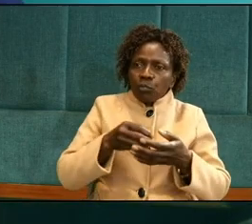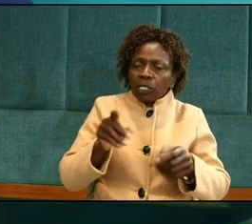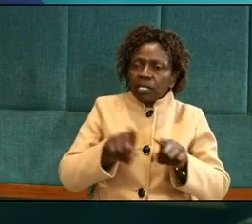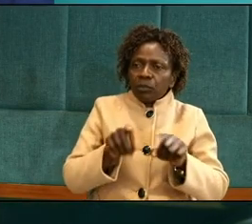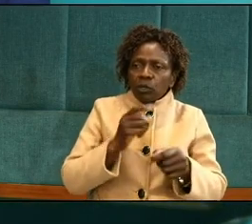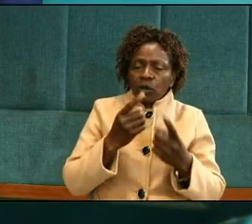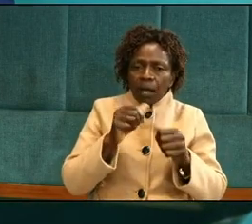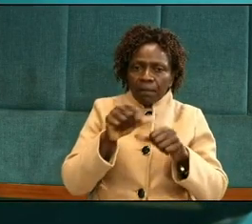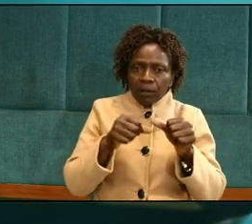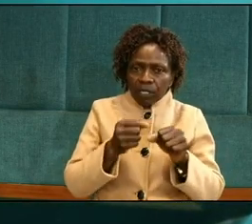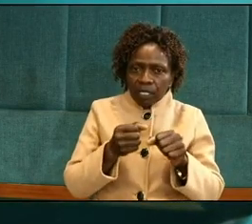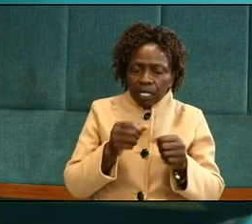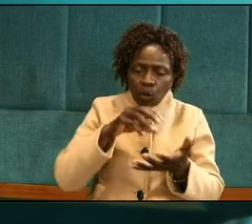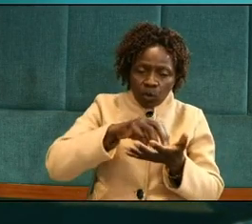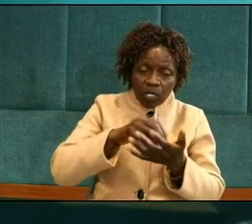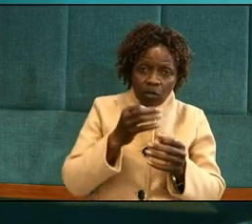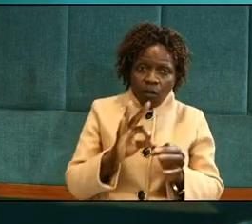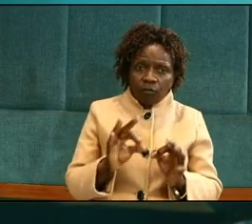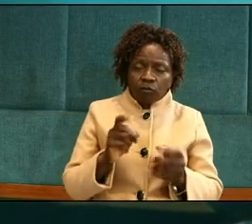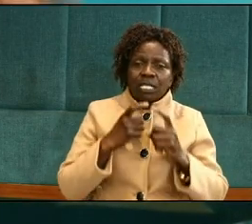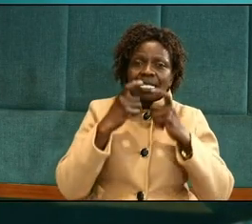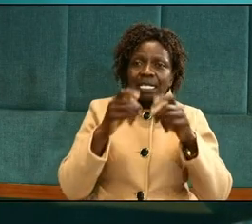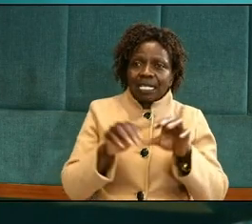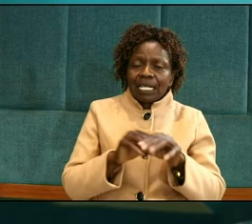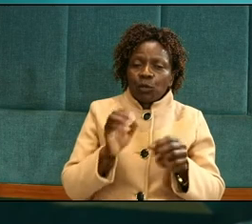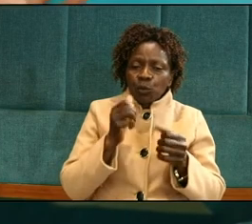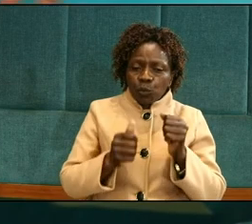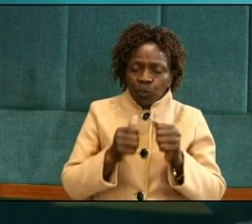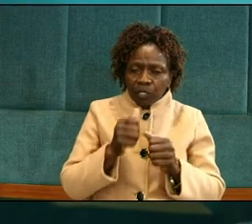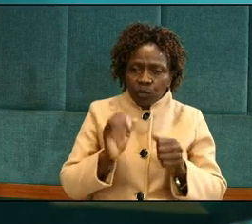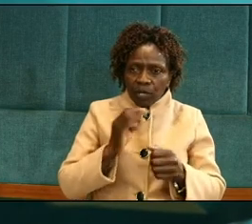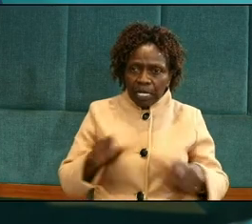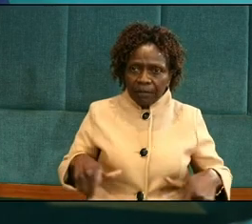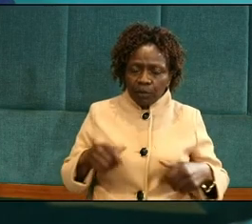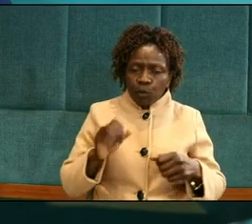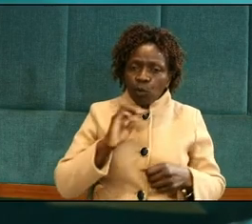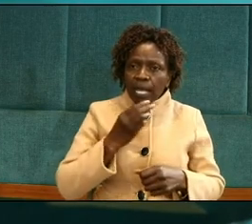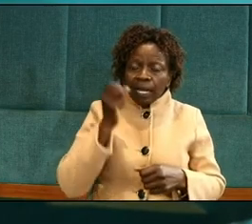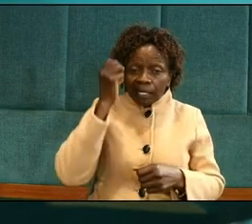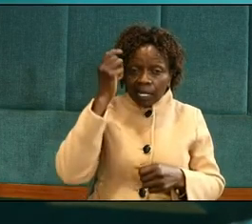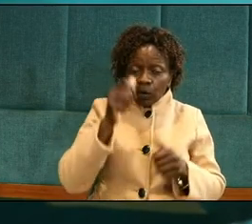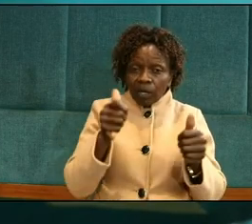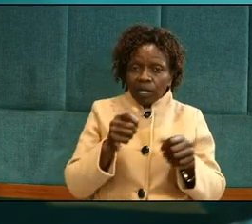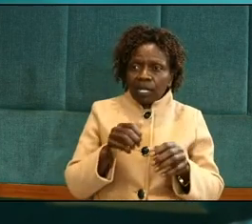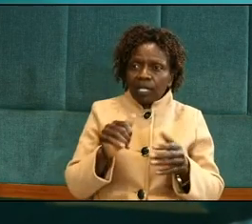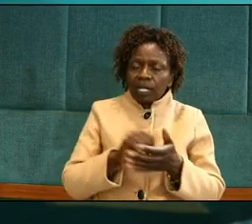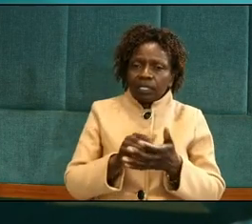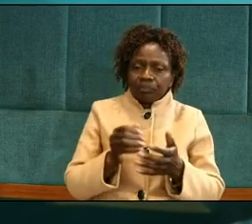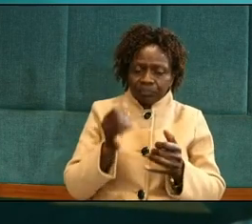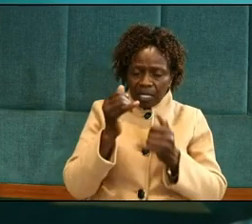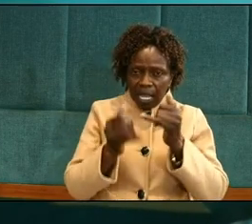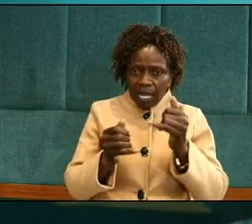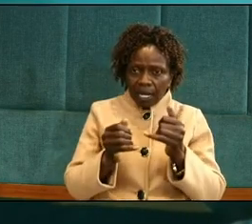we talk about the context of sin in which we live, we understand that ultimately, when